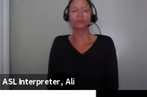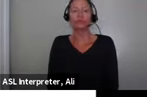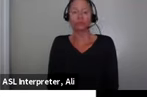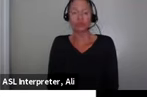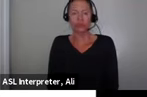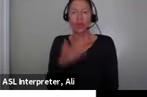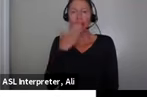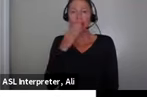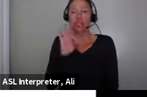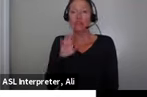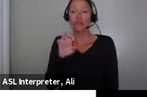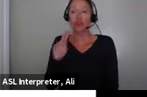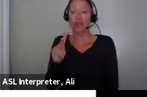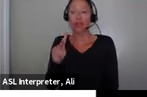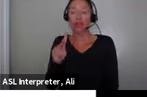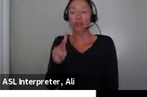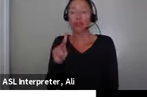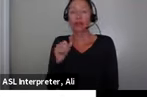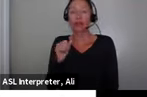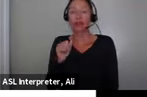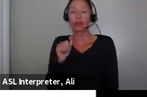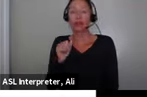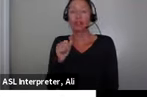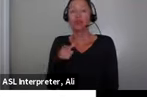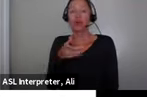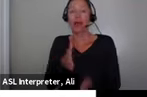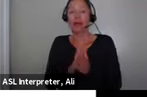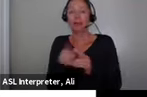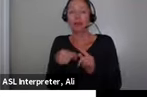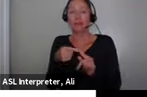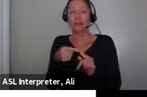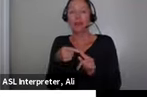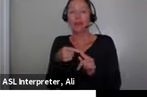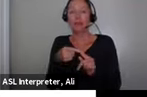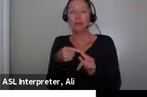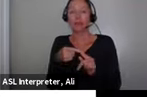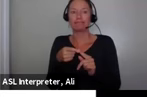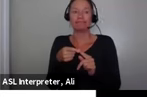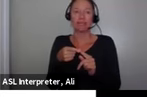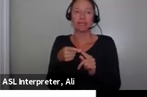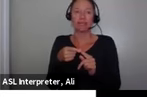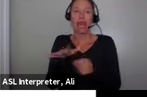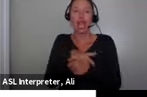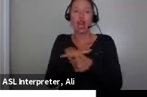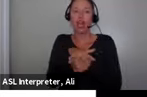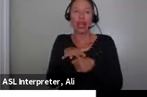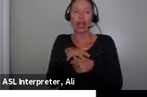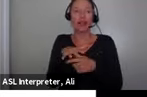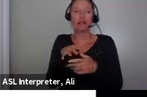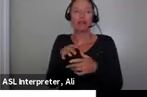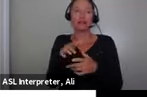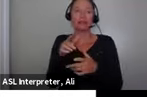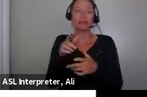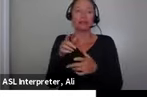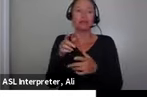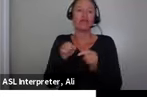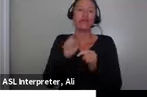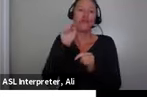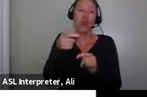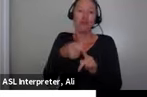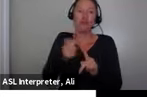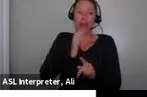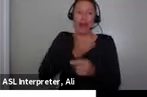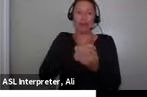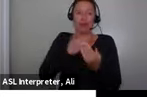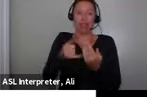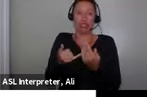Thank you, Frank. I believe you're asking about outside of the limits of this project. Yeah. But why don't I